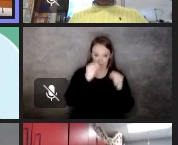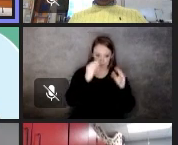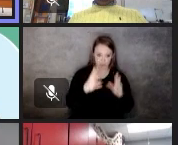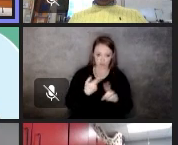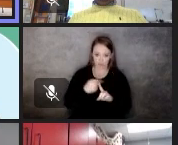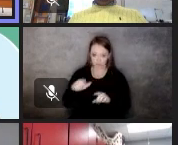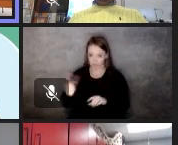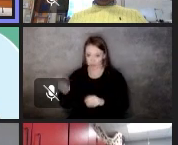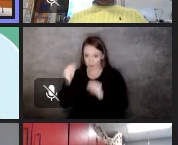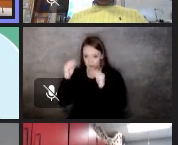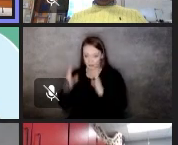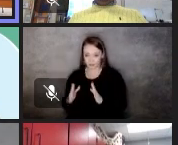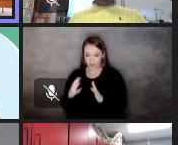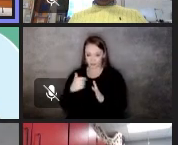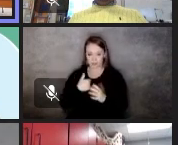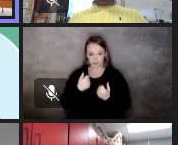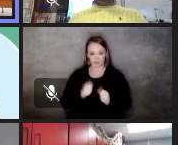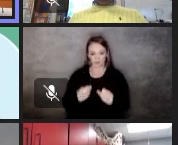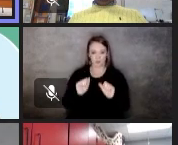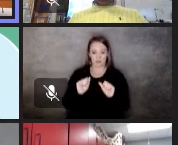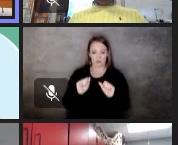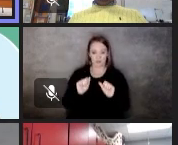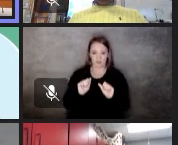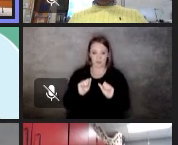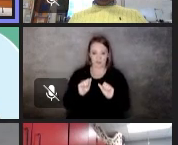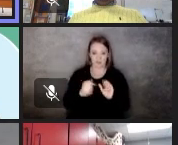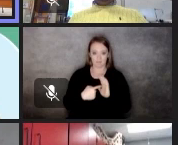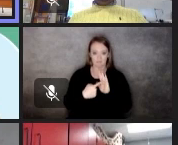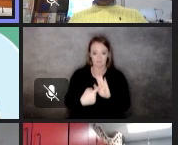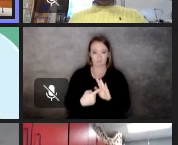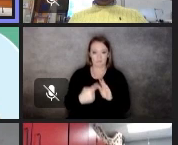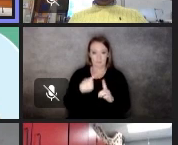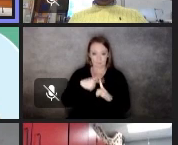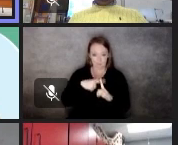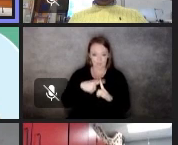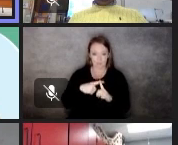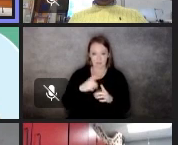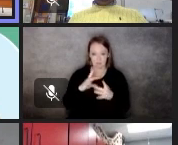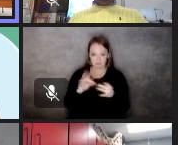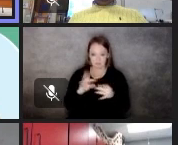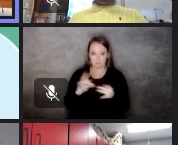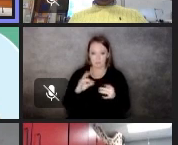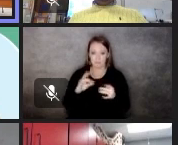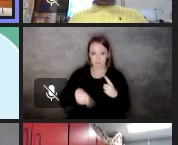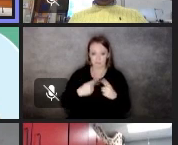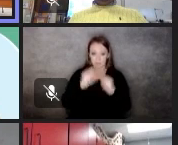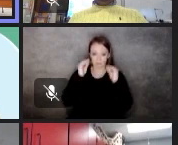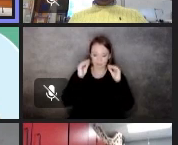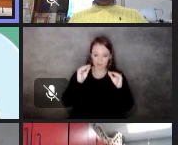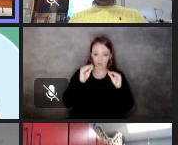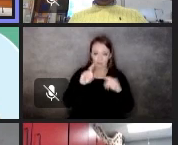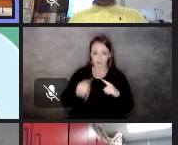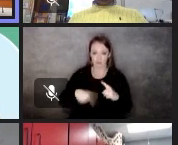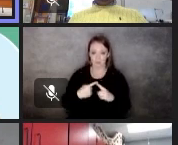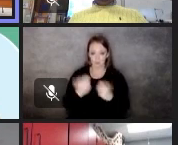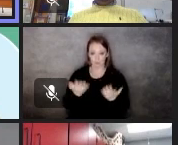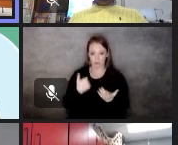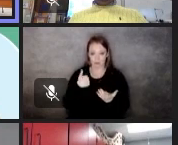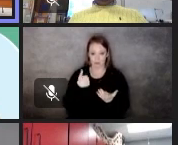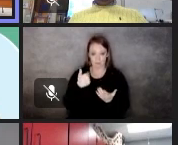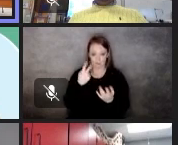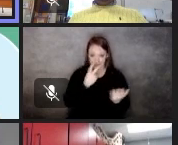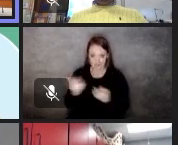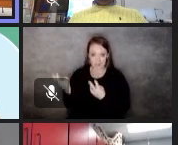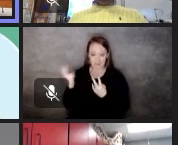I've tried to voice positive, uplifting messages about the profession, about what I'm seeing and what I'm hearing here at the